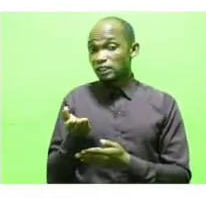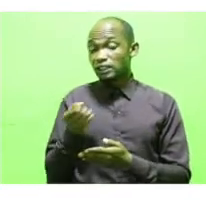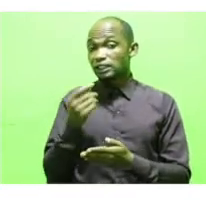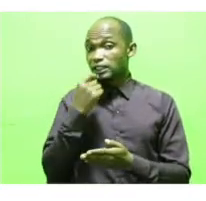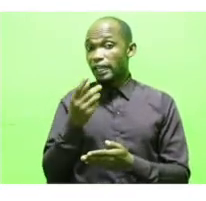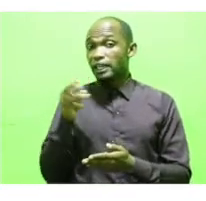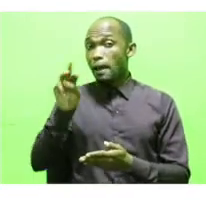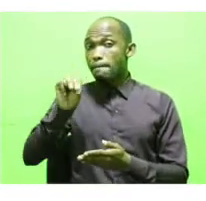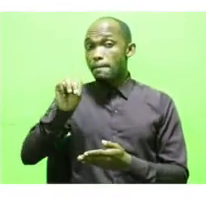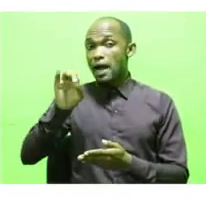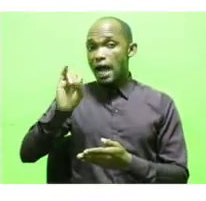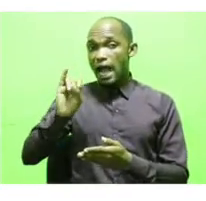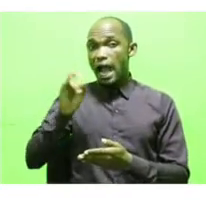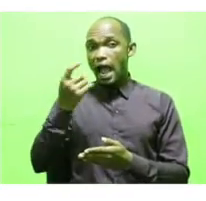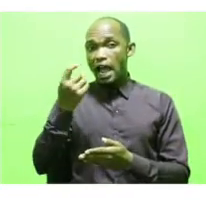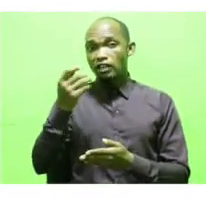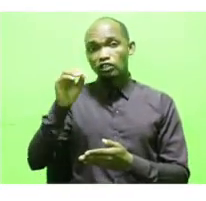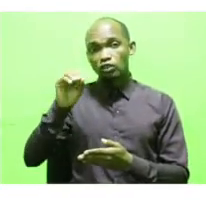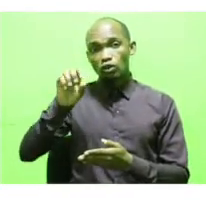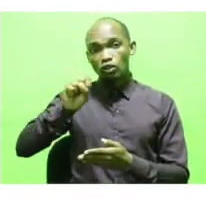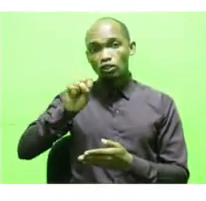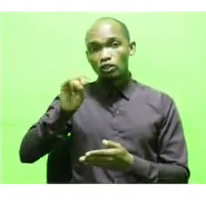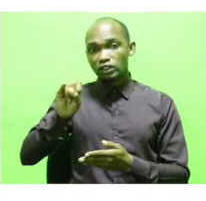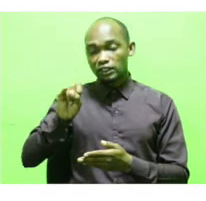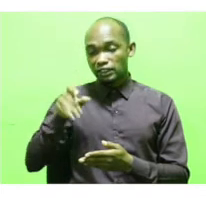cells. Mitosis,